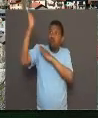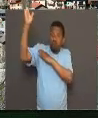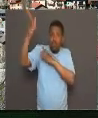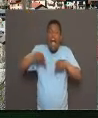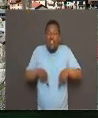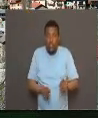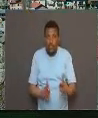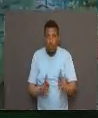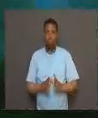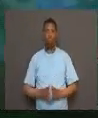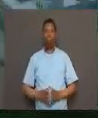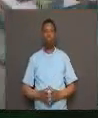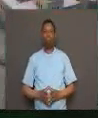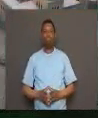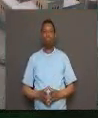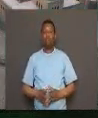agriculture.